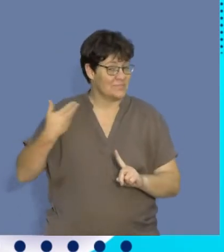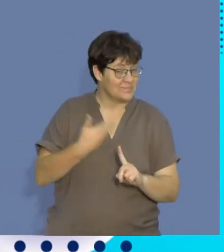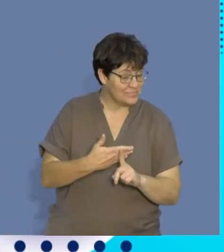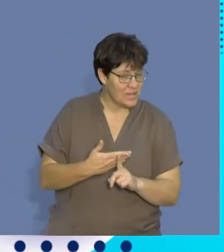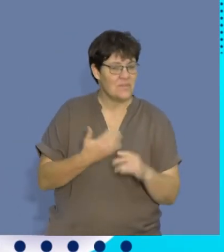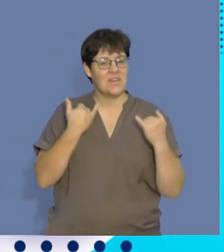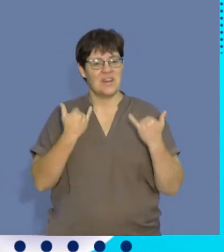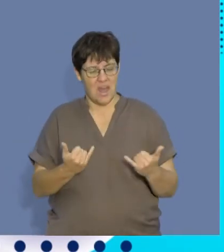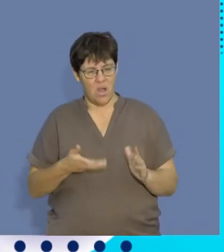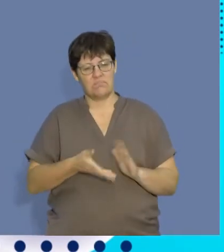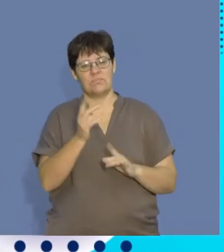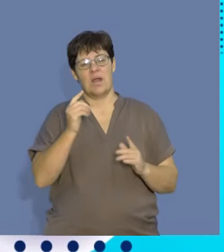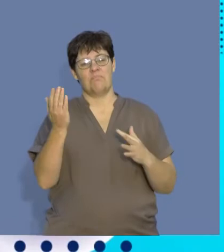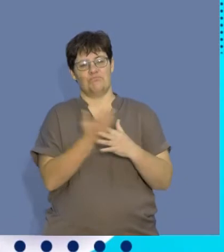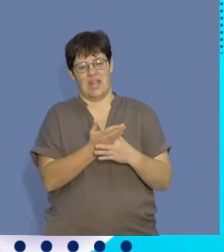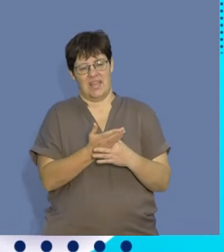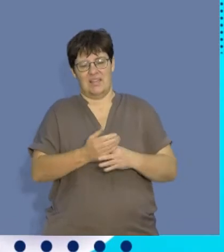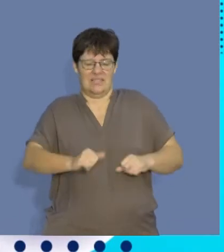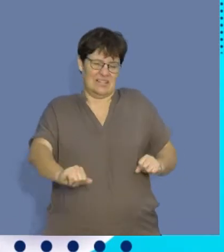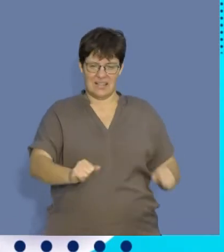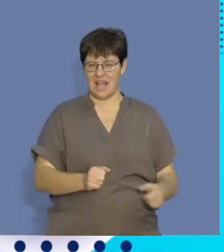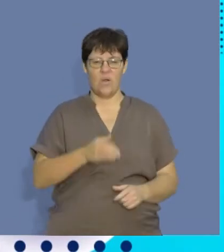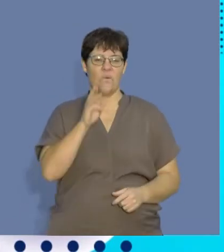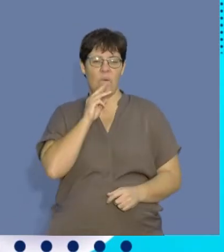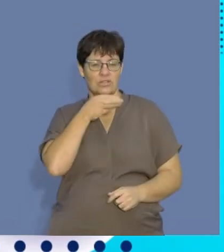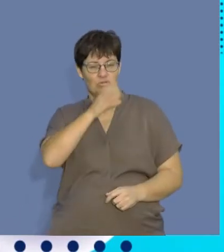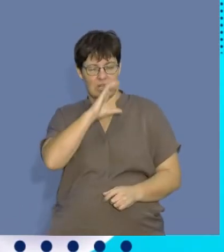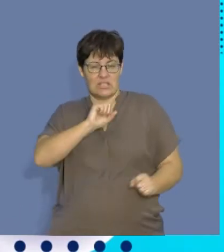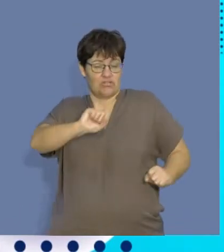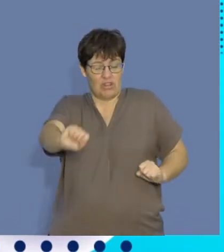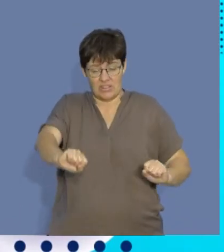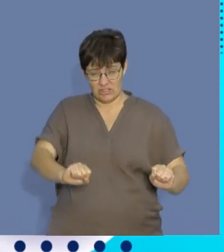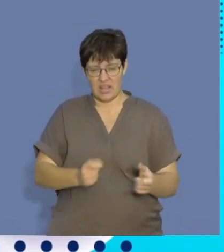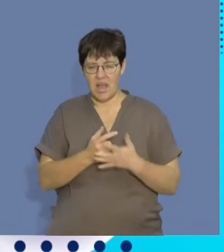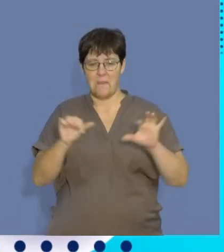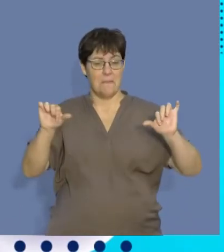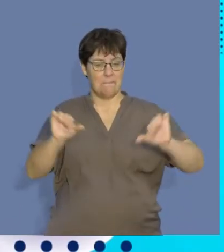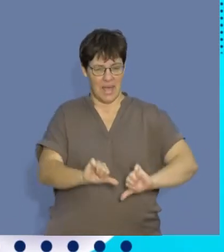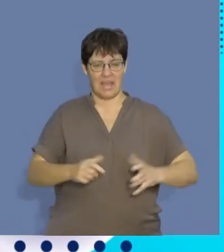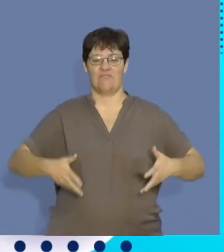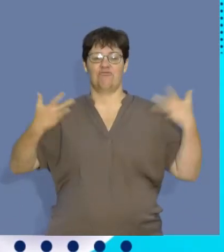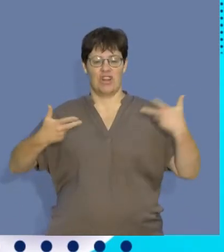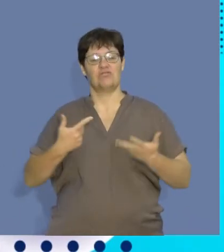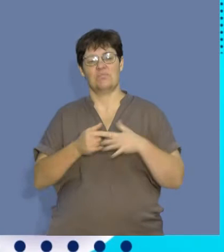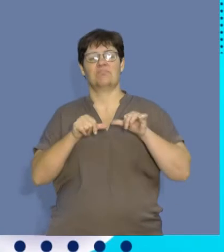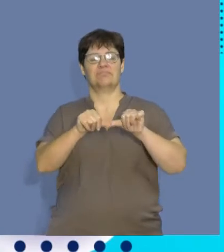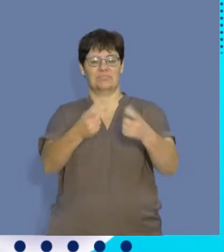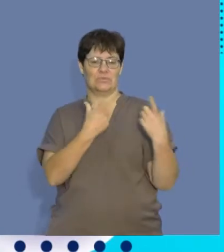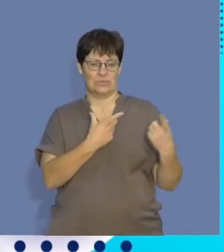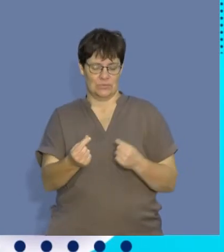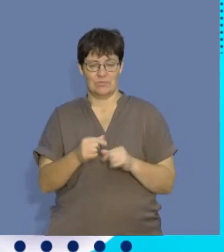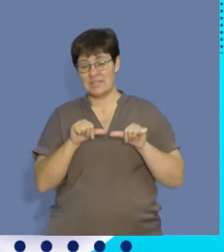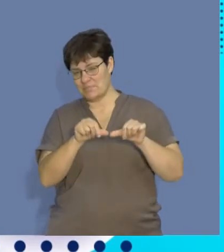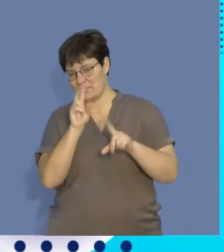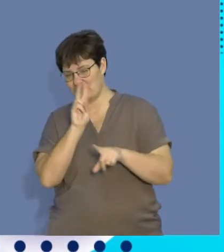But for now, I want us to take a quick ad break, drink some water, stretch a bit so that when we come back, we can do some more work. Please